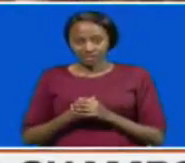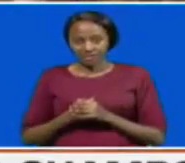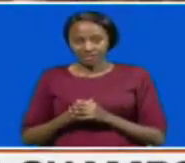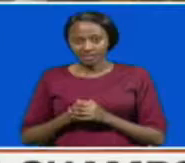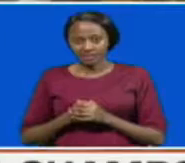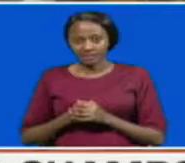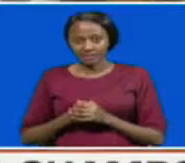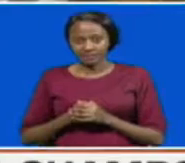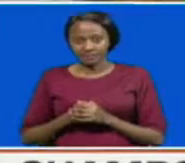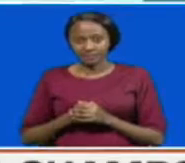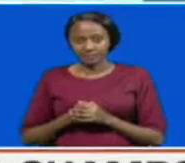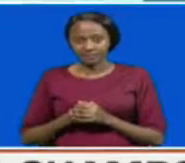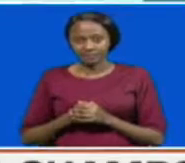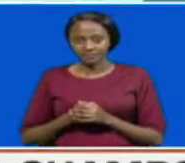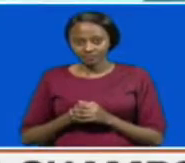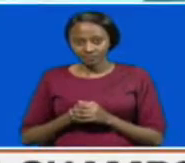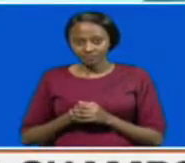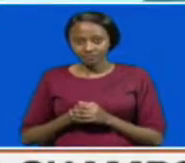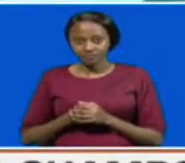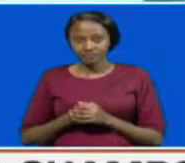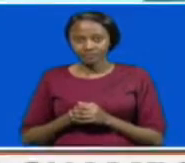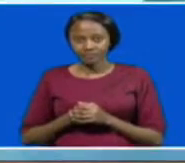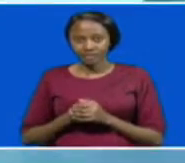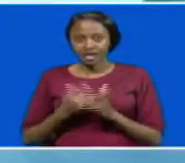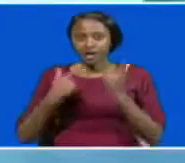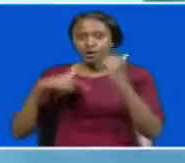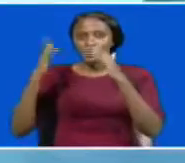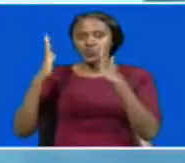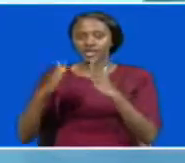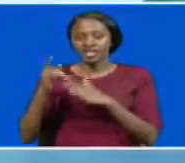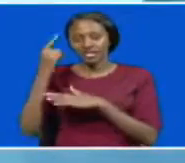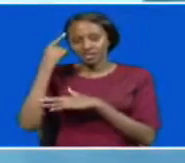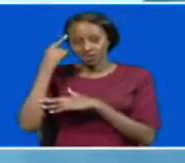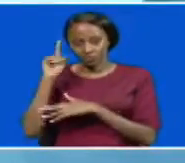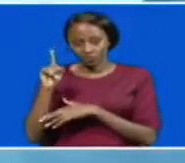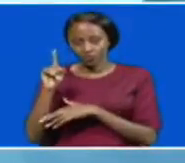Winners of the inaugural Kenya University